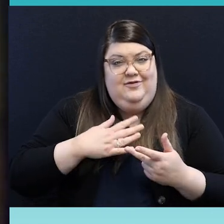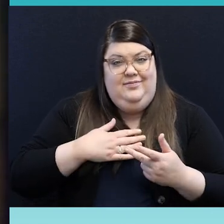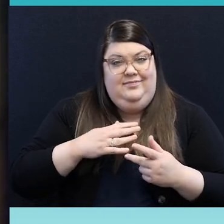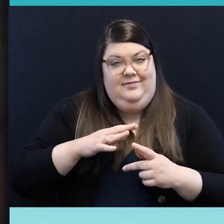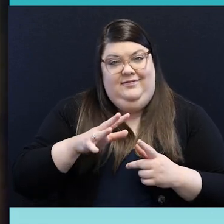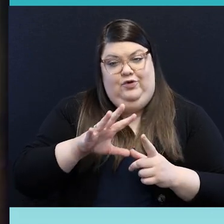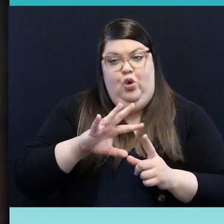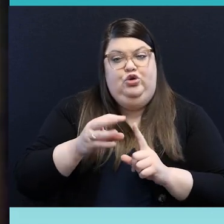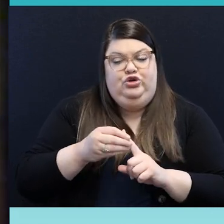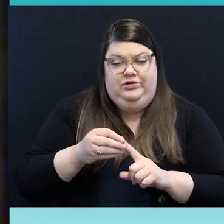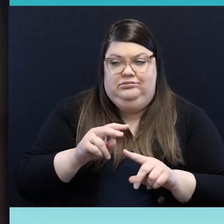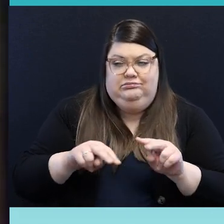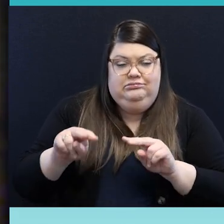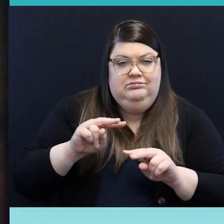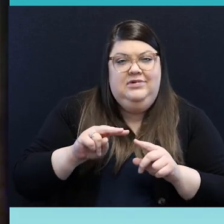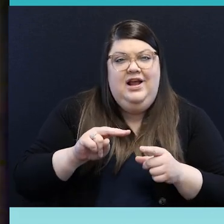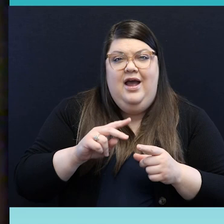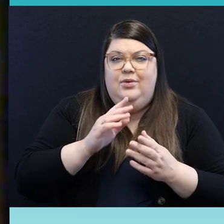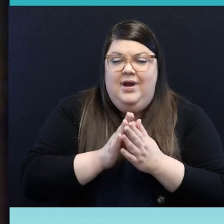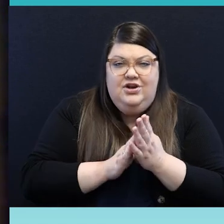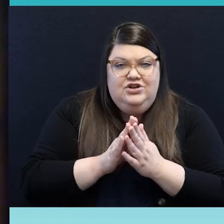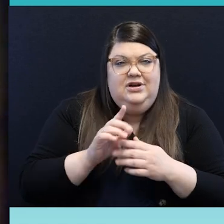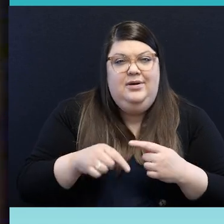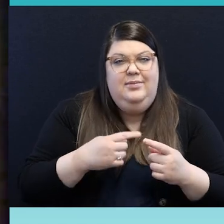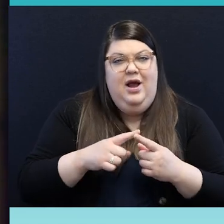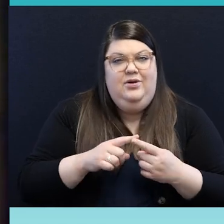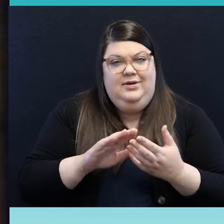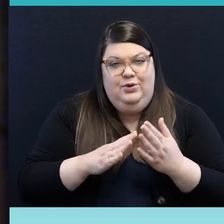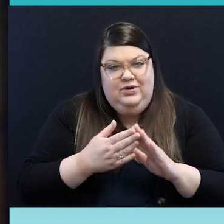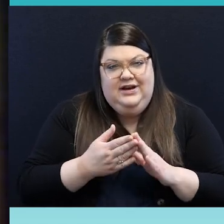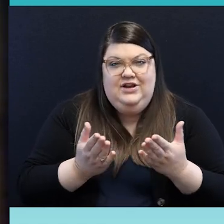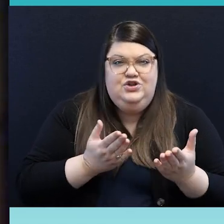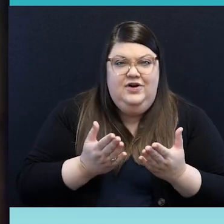about community, have served on a number of nonprofit boards,